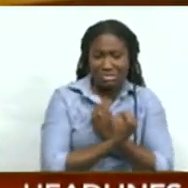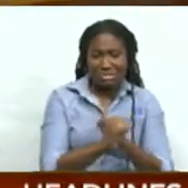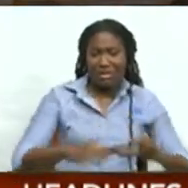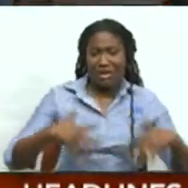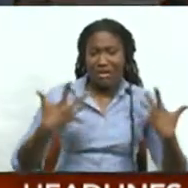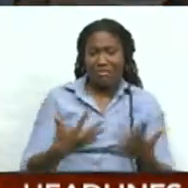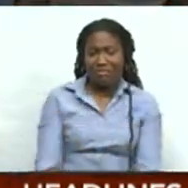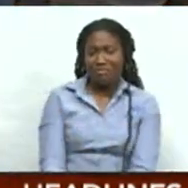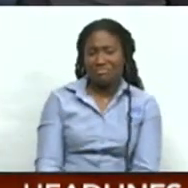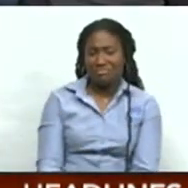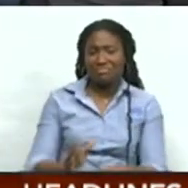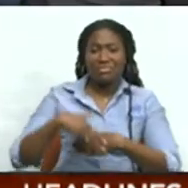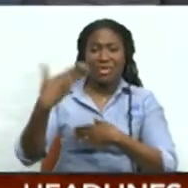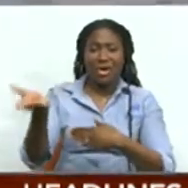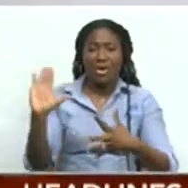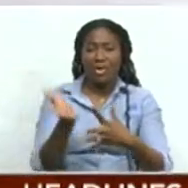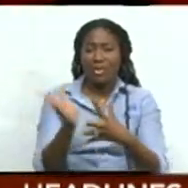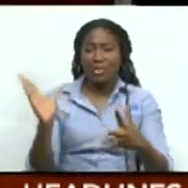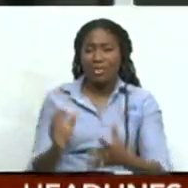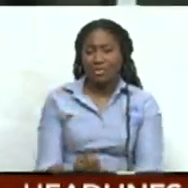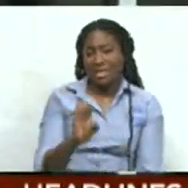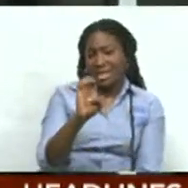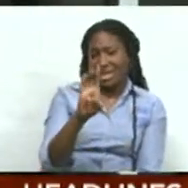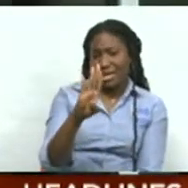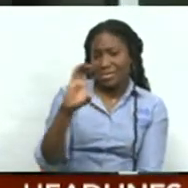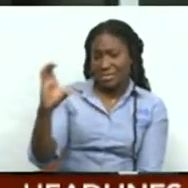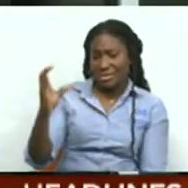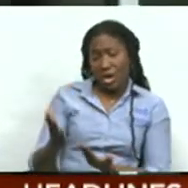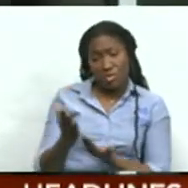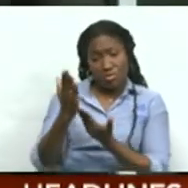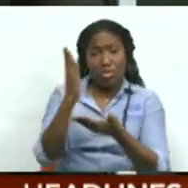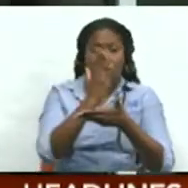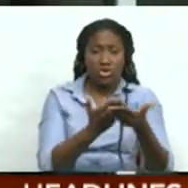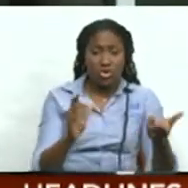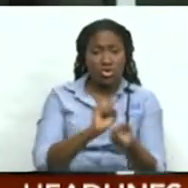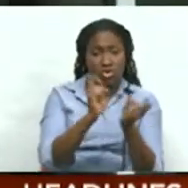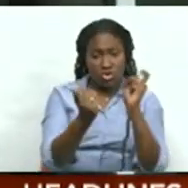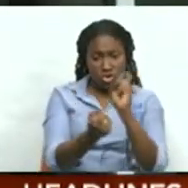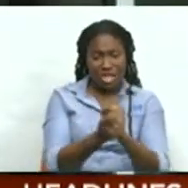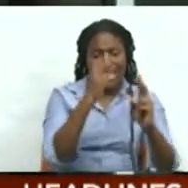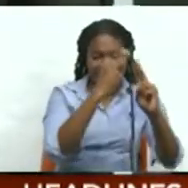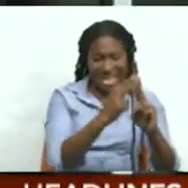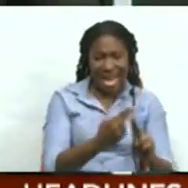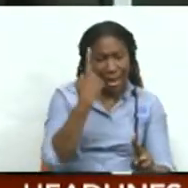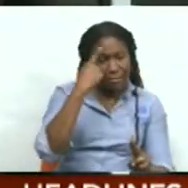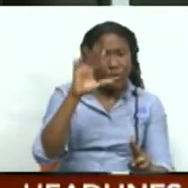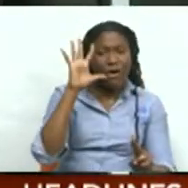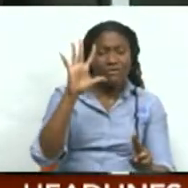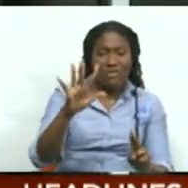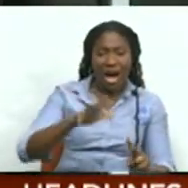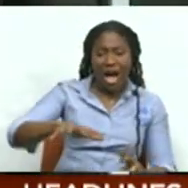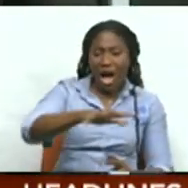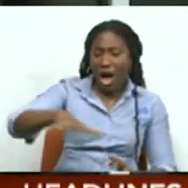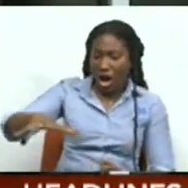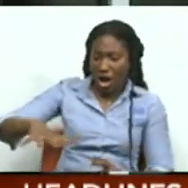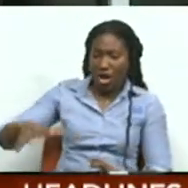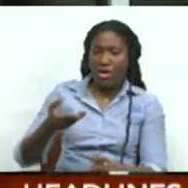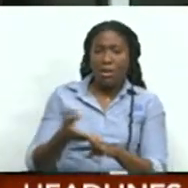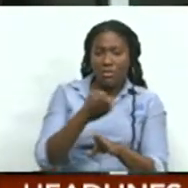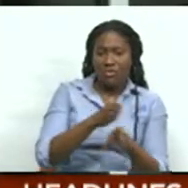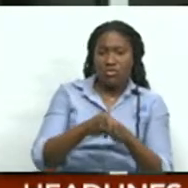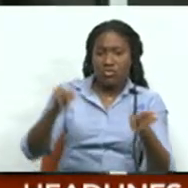Still to come in the news, the EBC proposes changes to the names of 5 constituencies before the next general